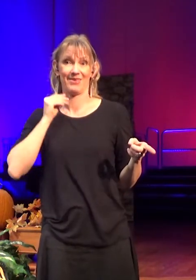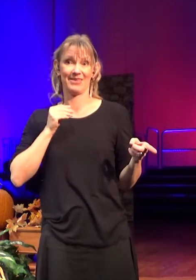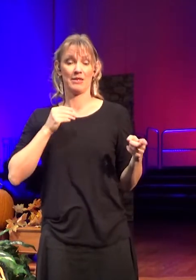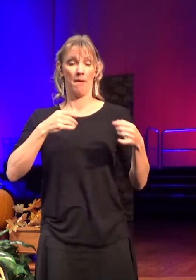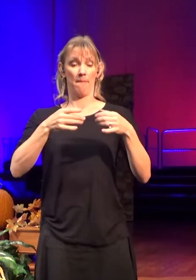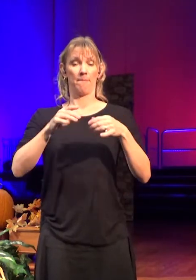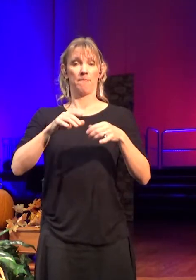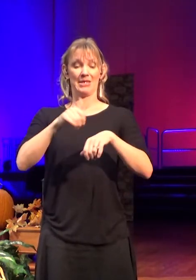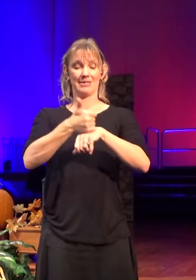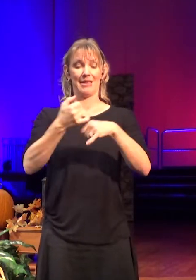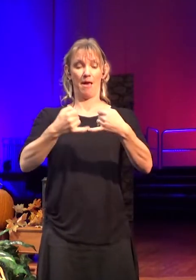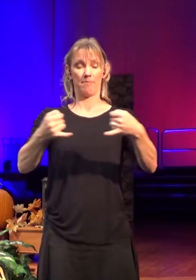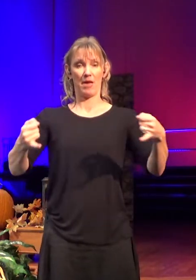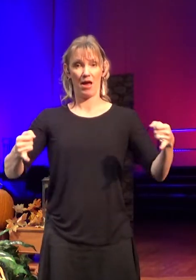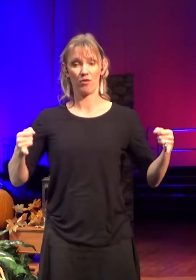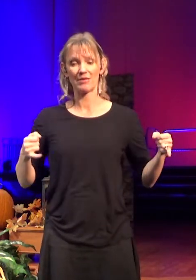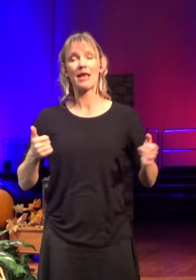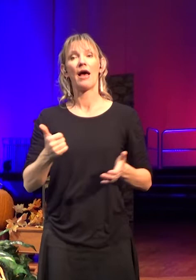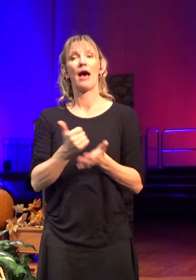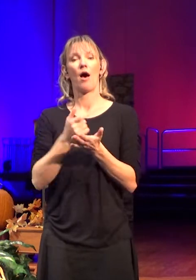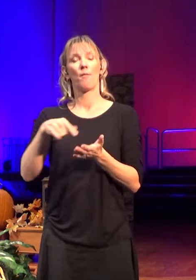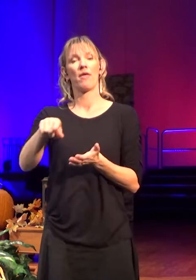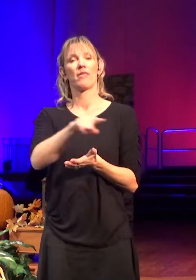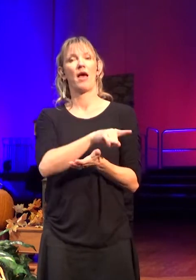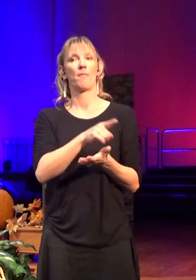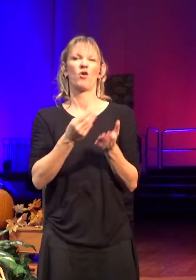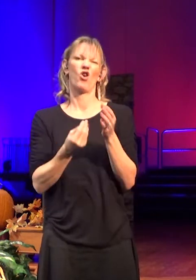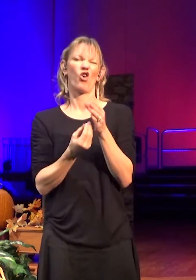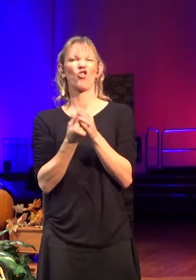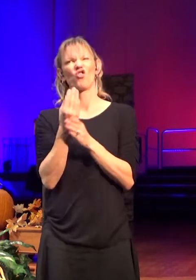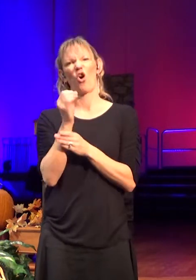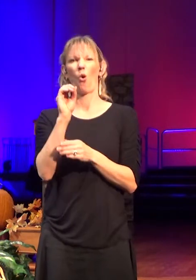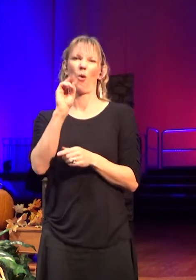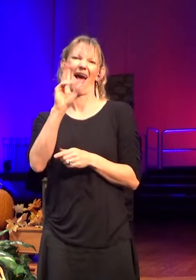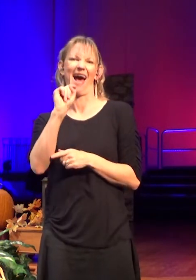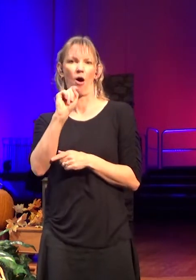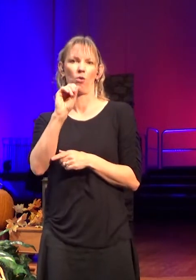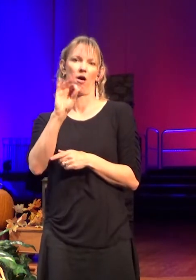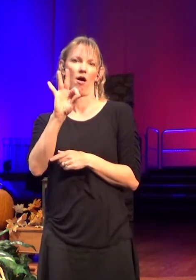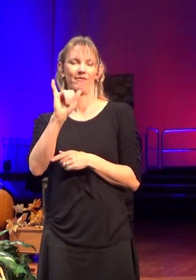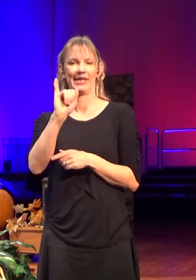sides, by setting your boundaries, you can help them grow out of it